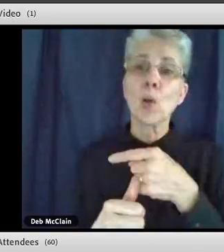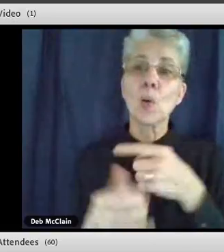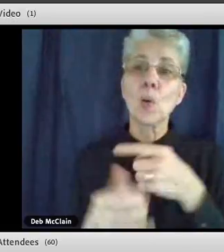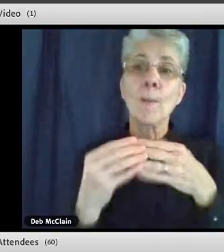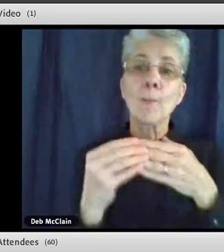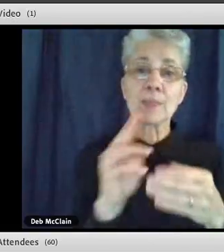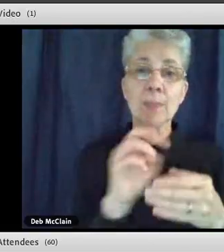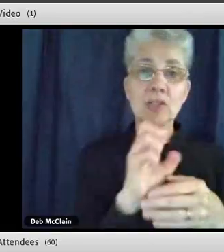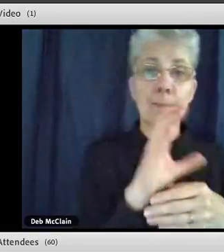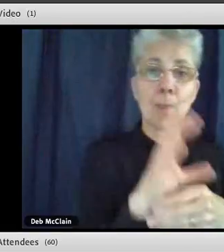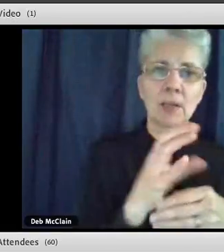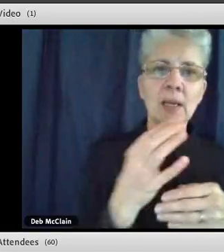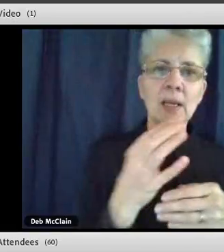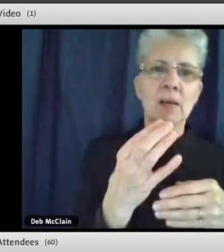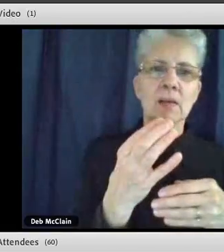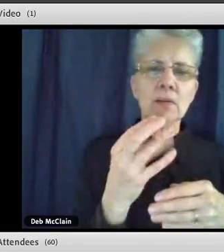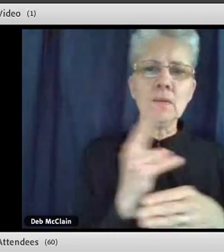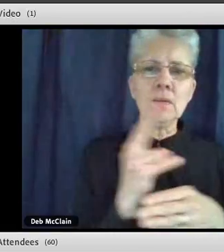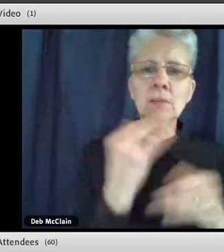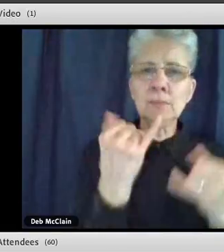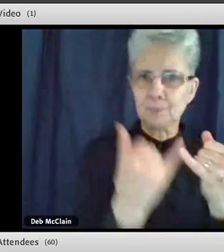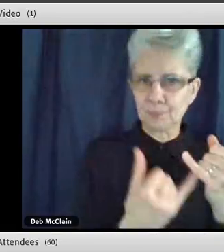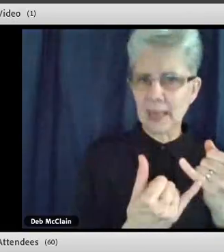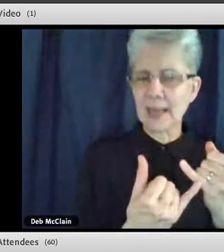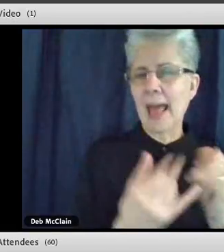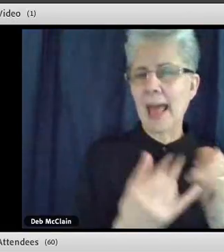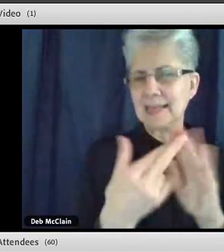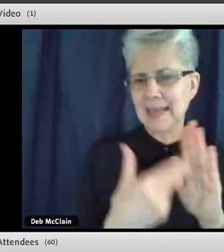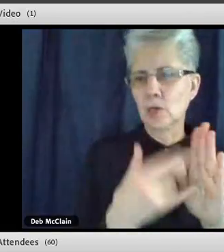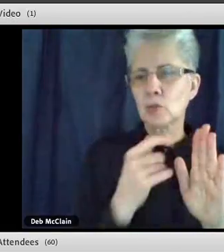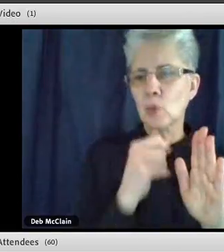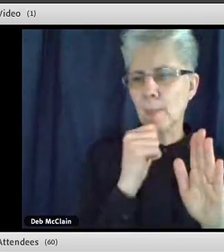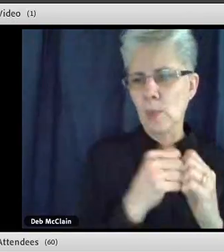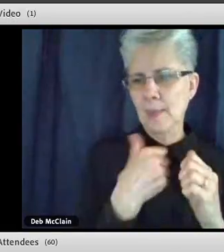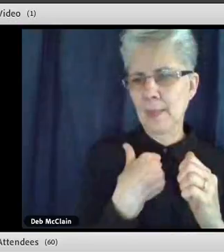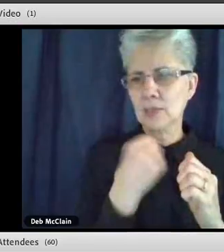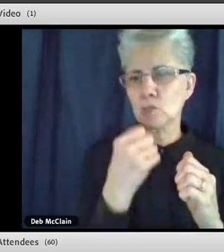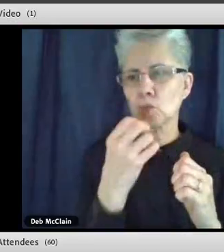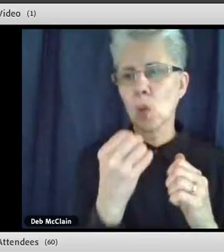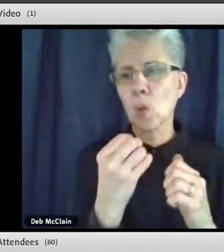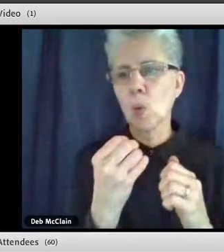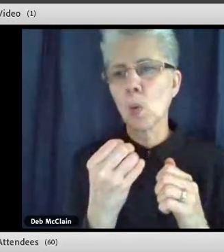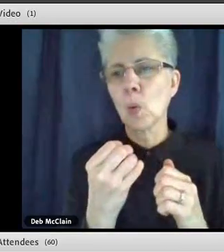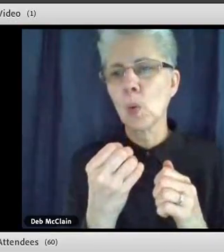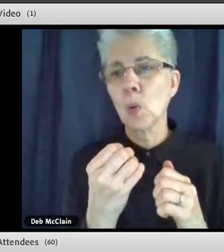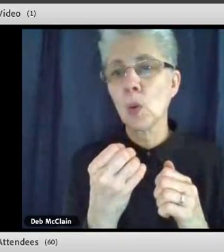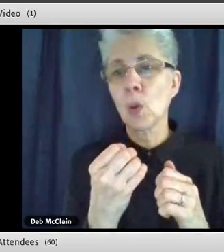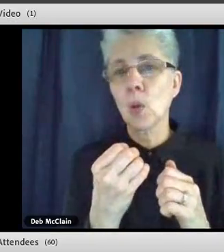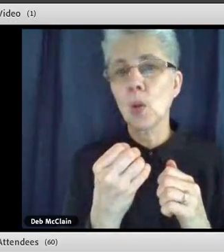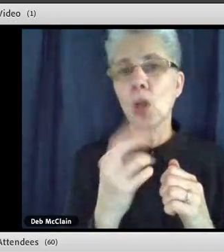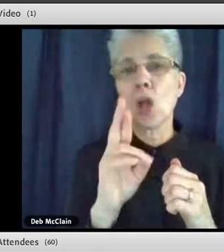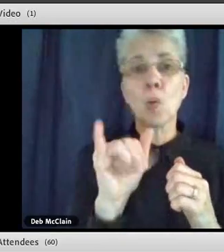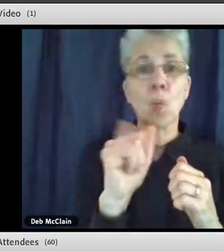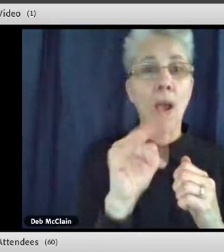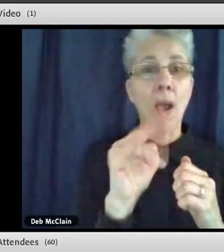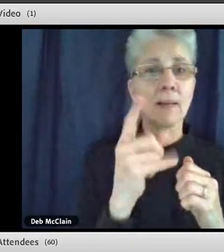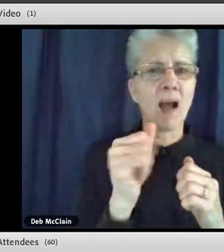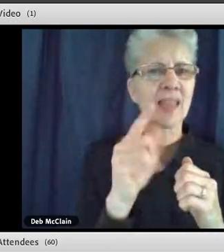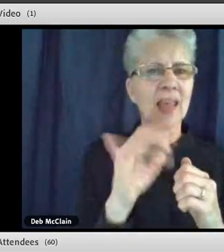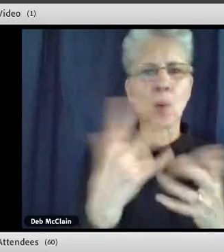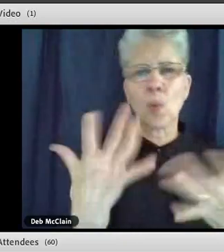Okay, so moving on to our last major standard. So bear with me here. So if you like the Ryan Gosling, like, what's going on? You